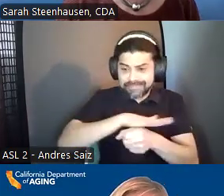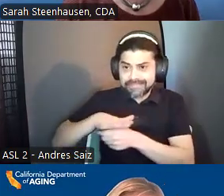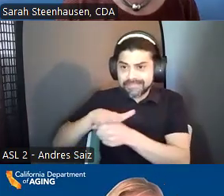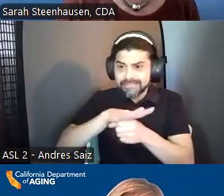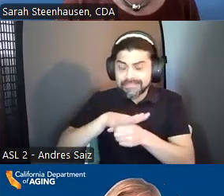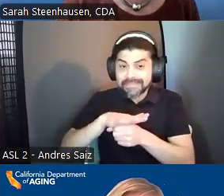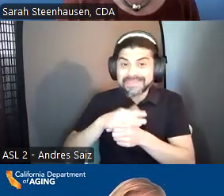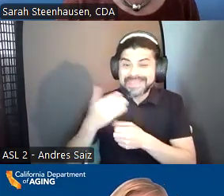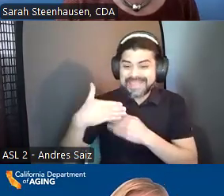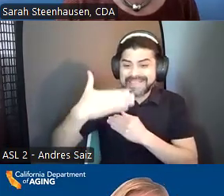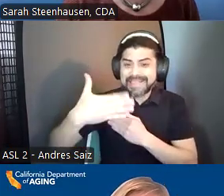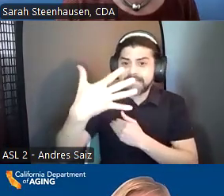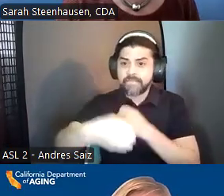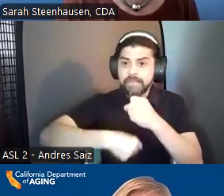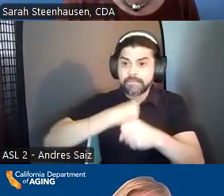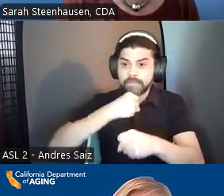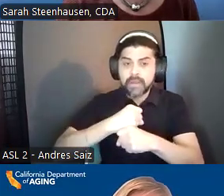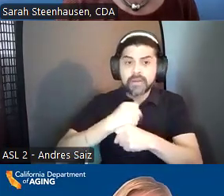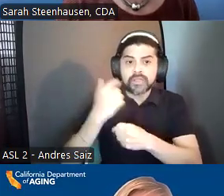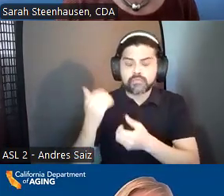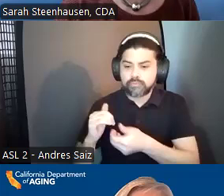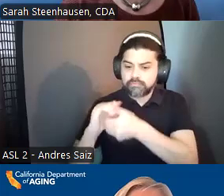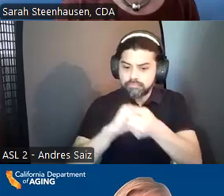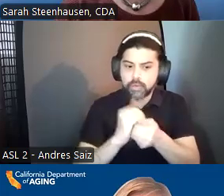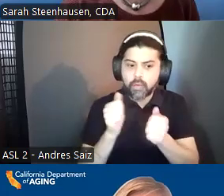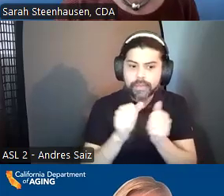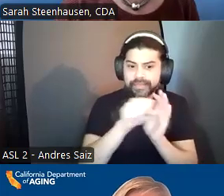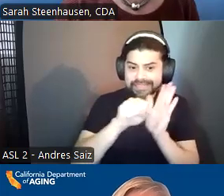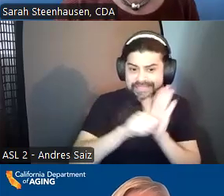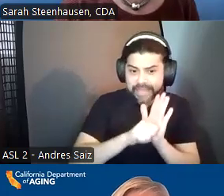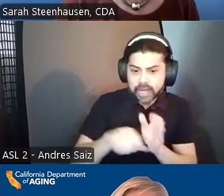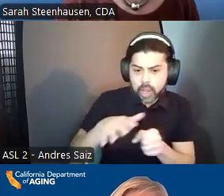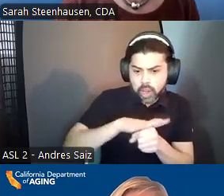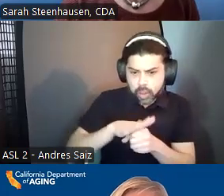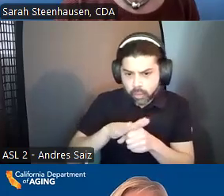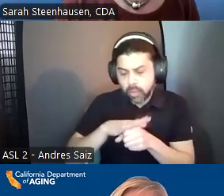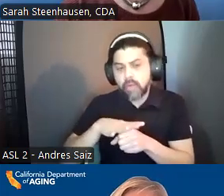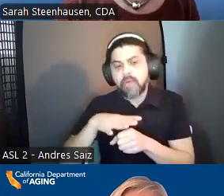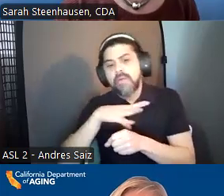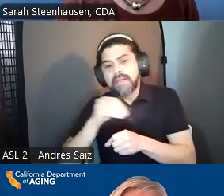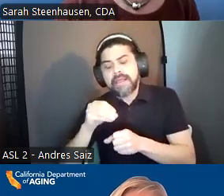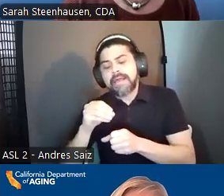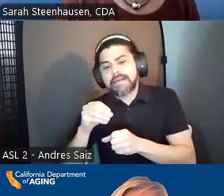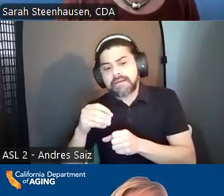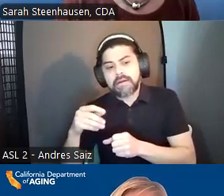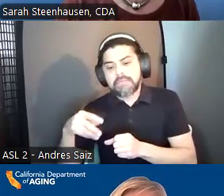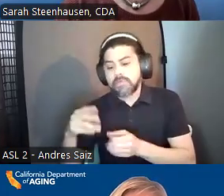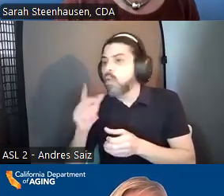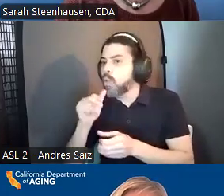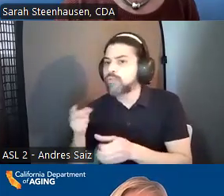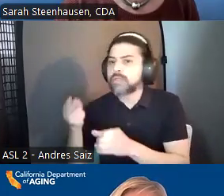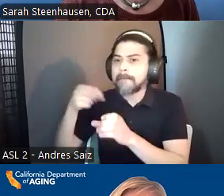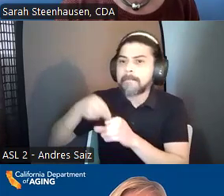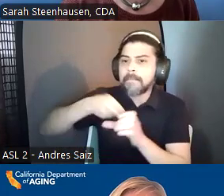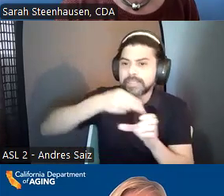working closely with our state partners, local partners, the legislature, and stakeholders to advance the 5 bold goals